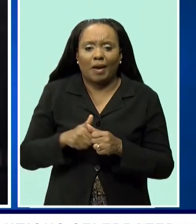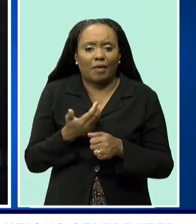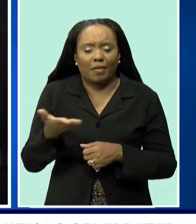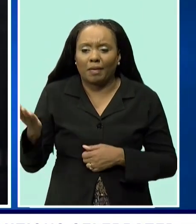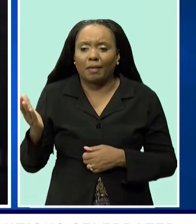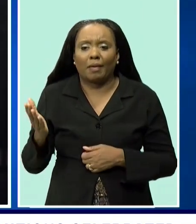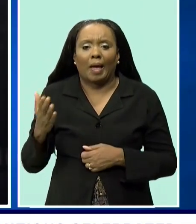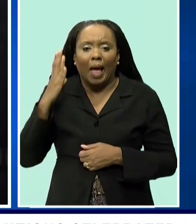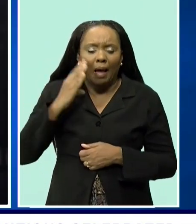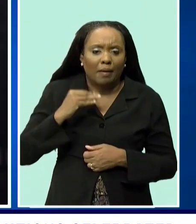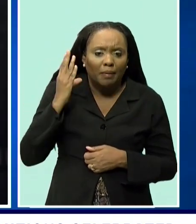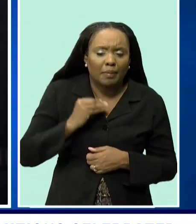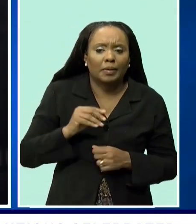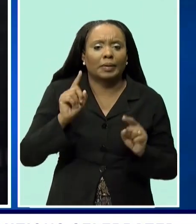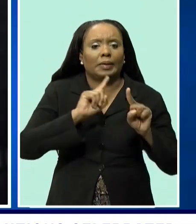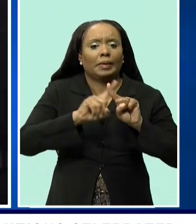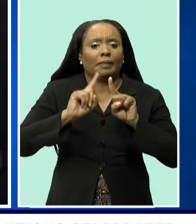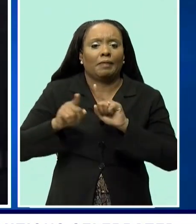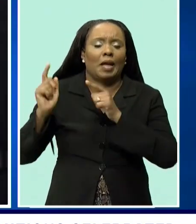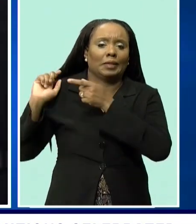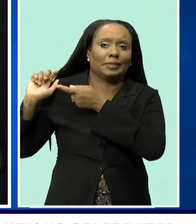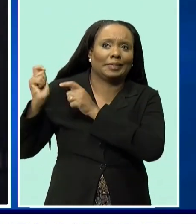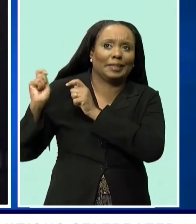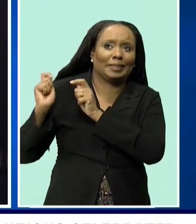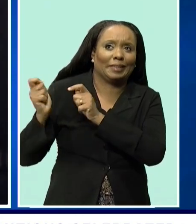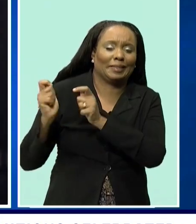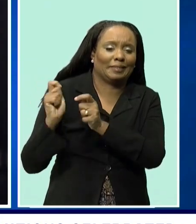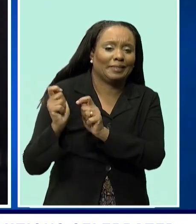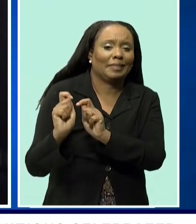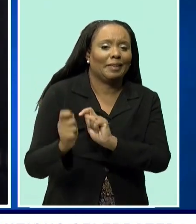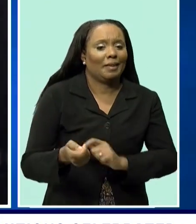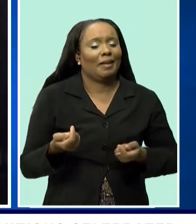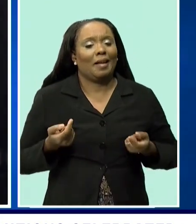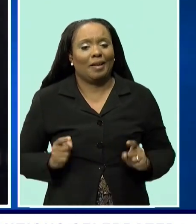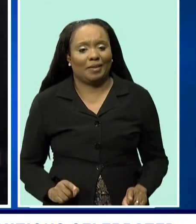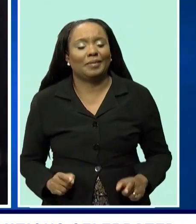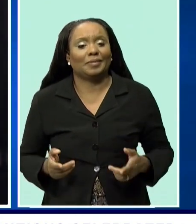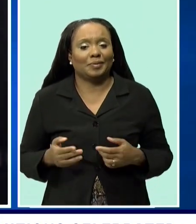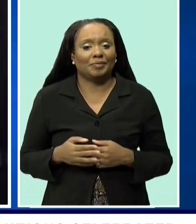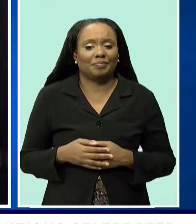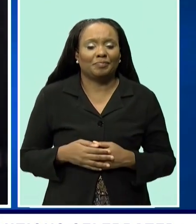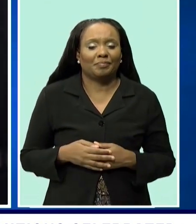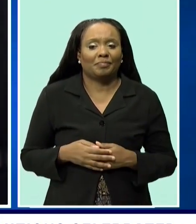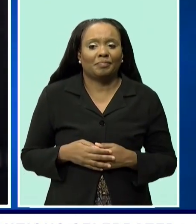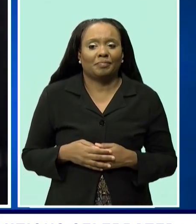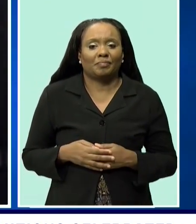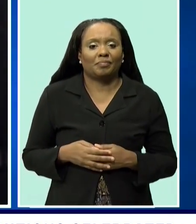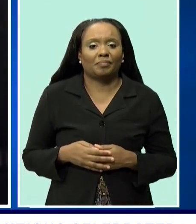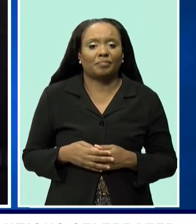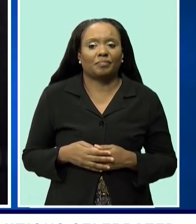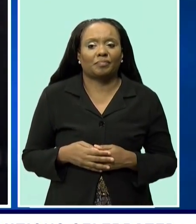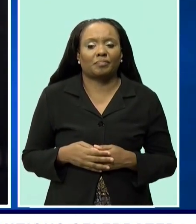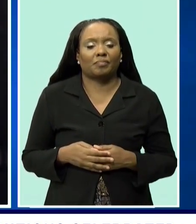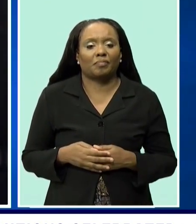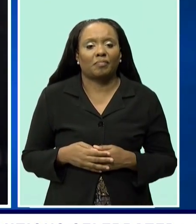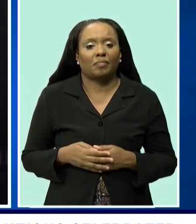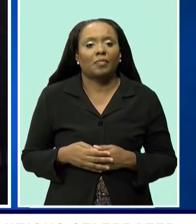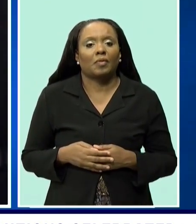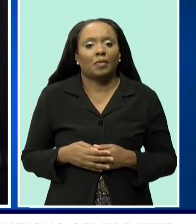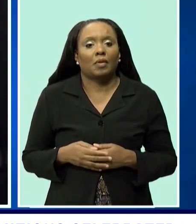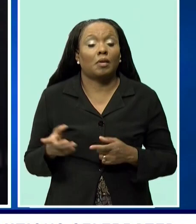and all the phenomenal changes which have taken place since then up to the present